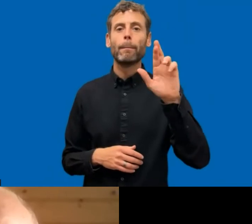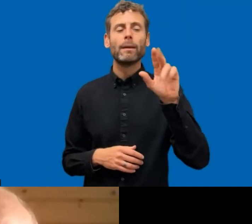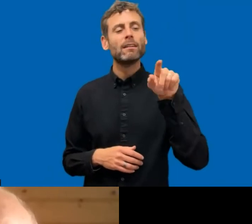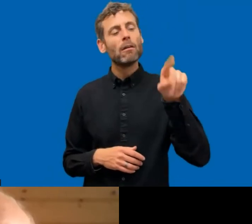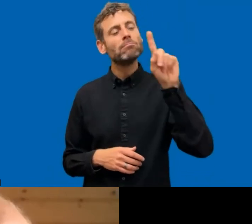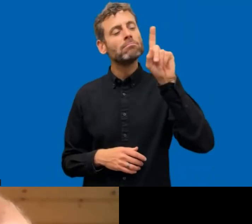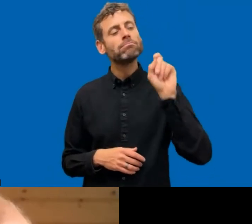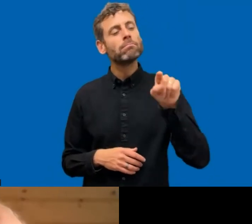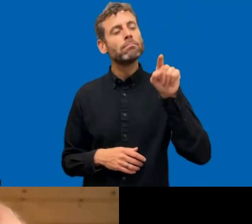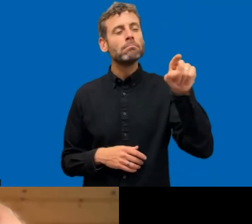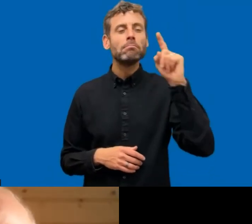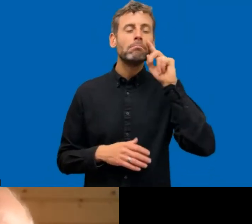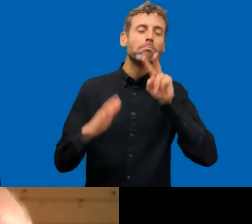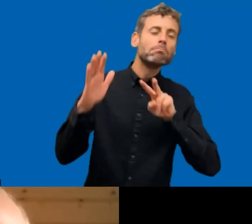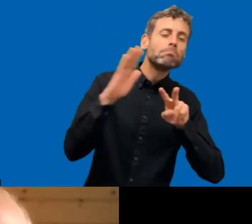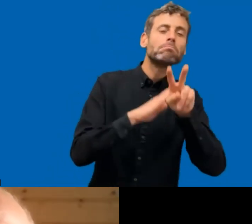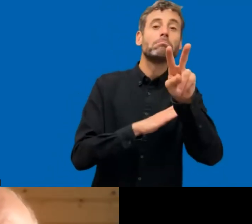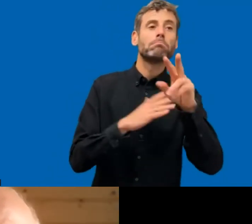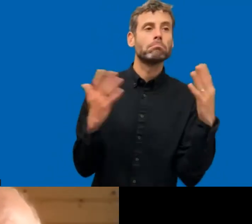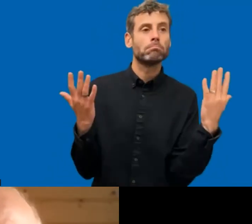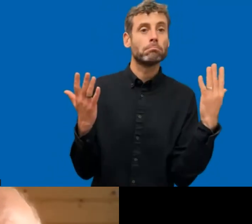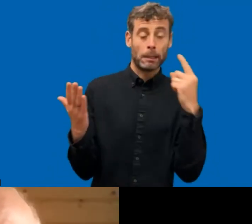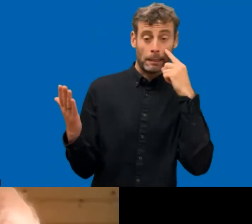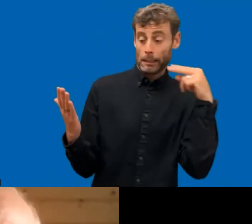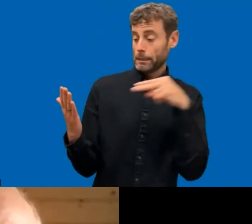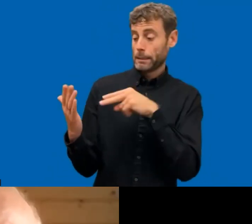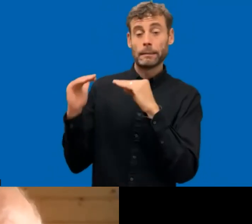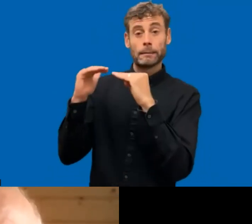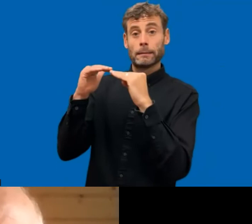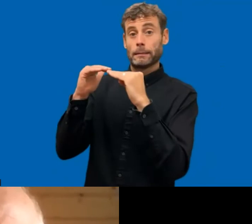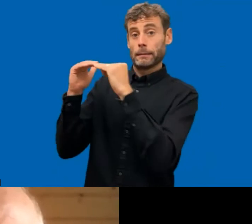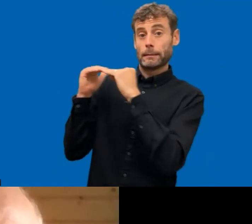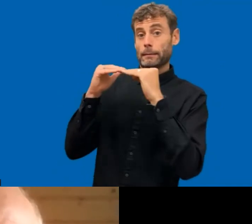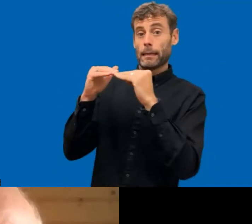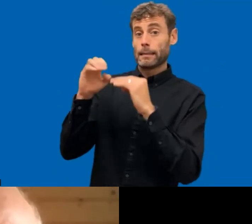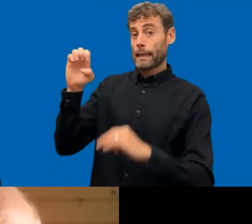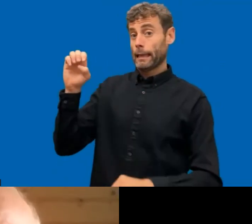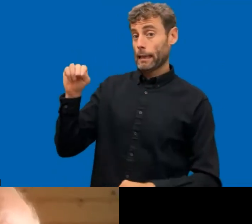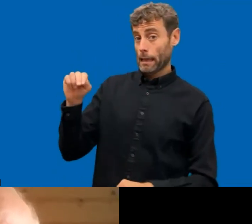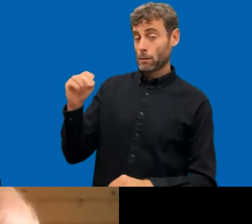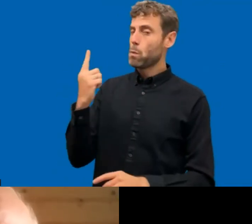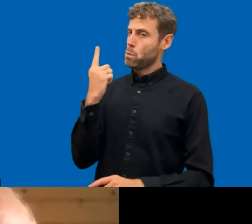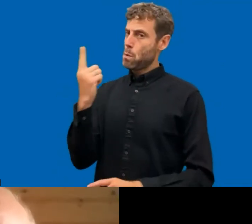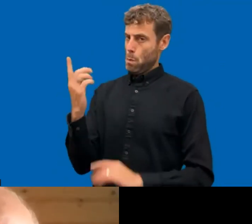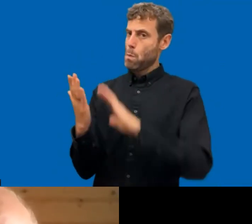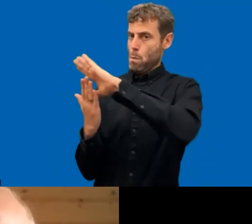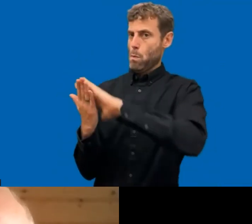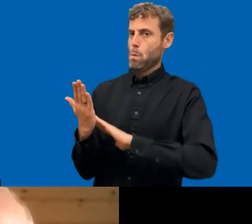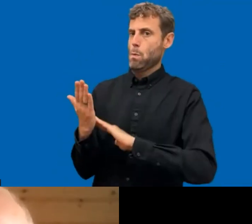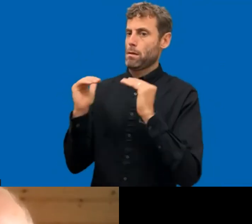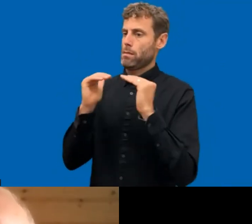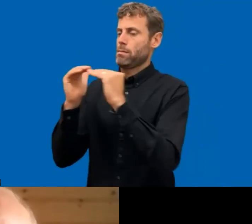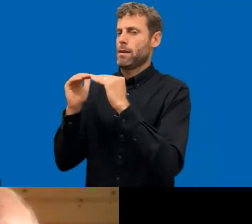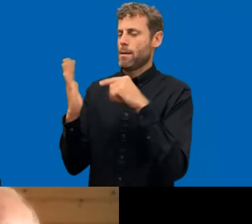standards and the way they are being used if we look more than just the EN, but I mean standards in general? So how can they be more useful